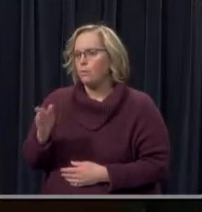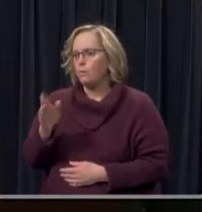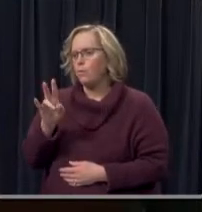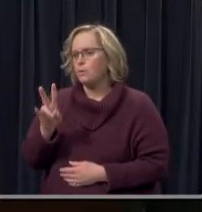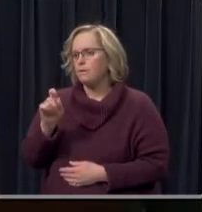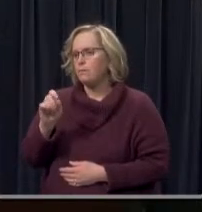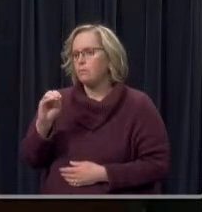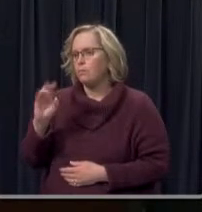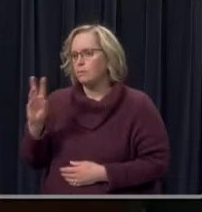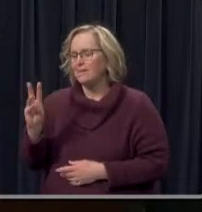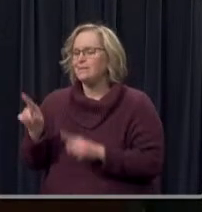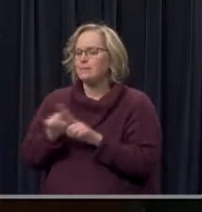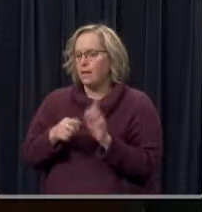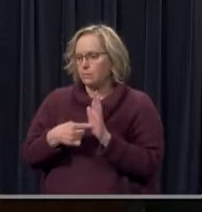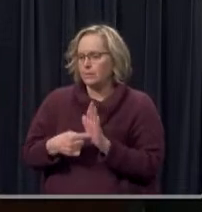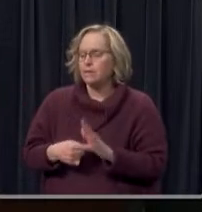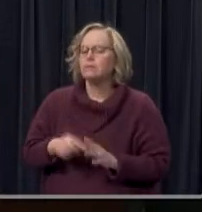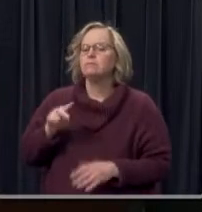presented. Second?